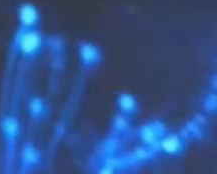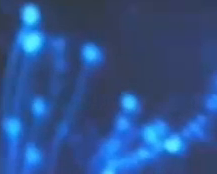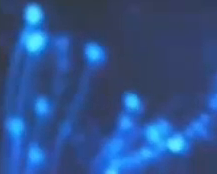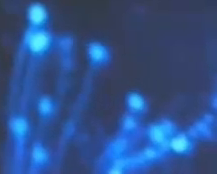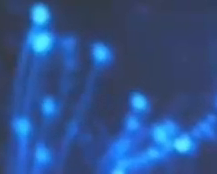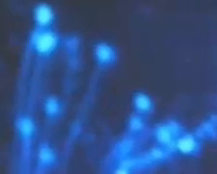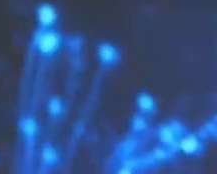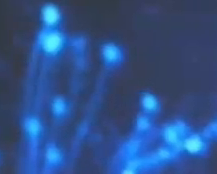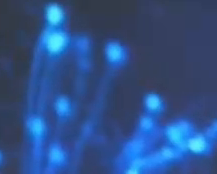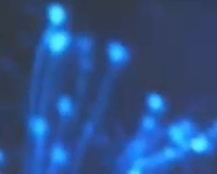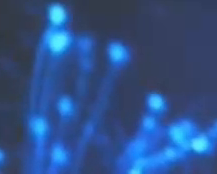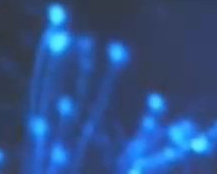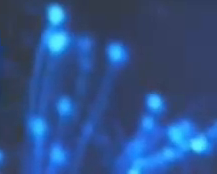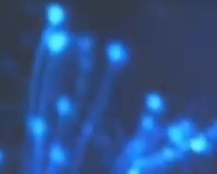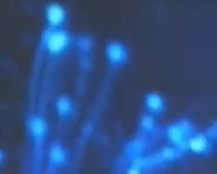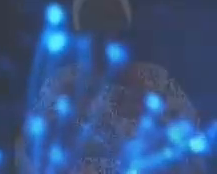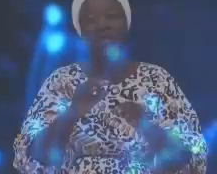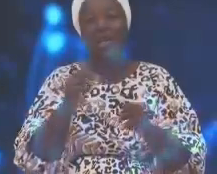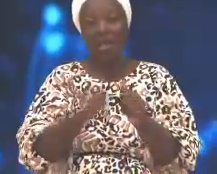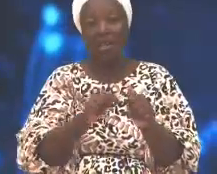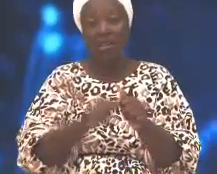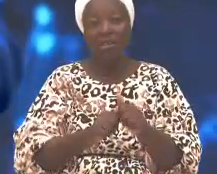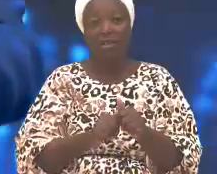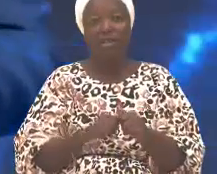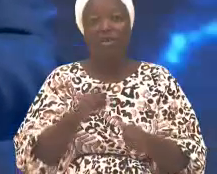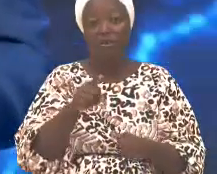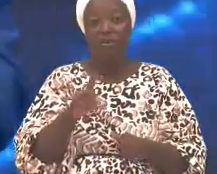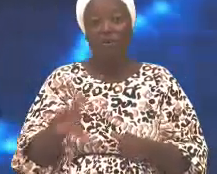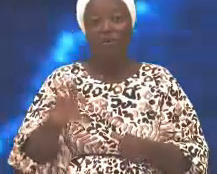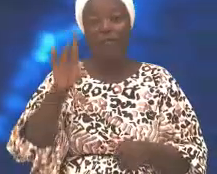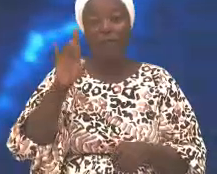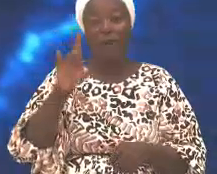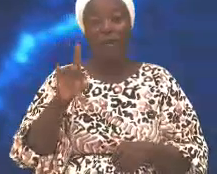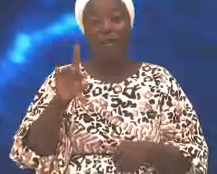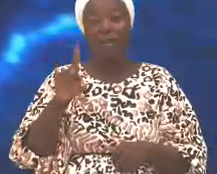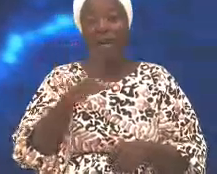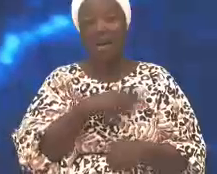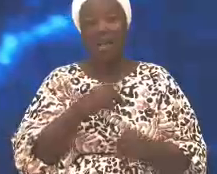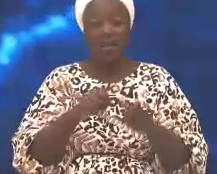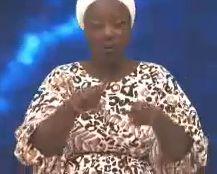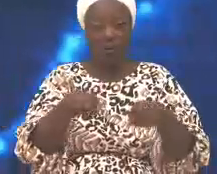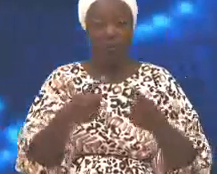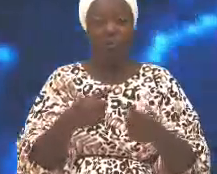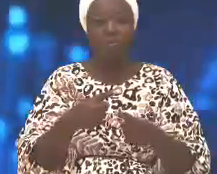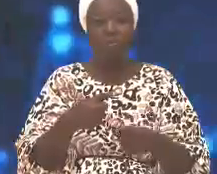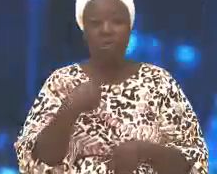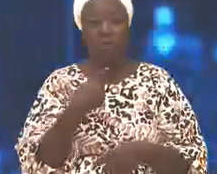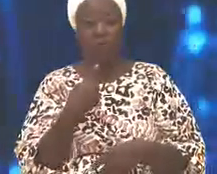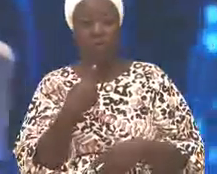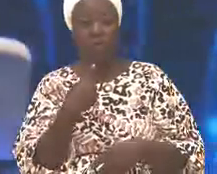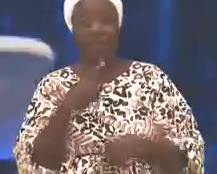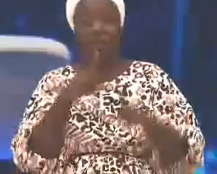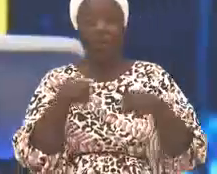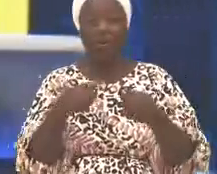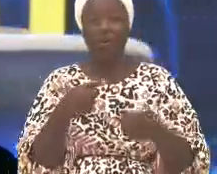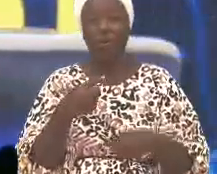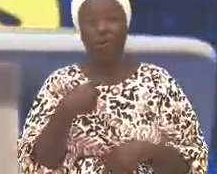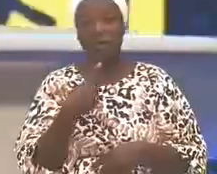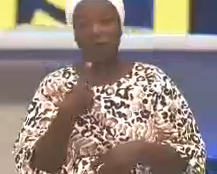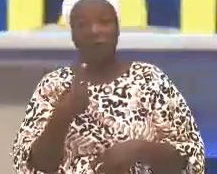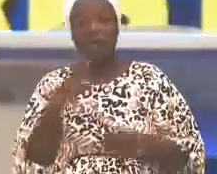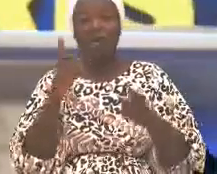thou findest, eat this roll, and go speak. And go speak to the